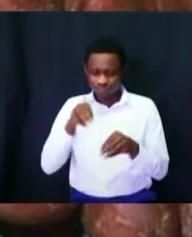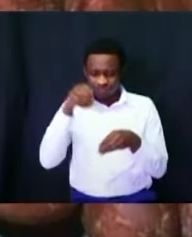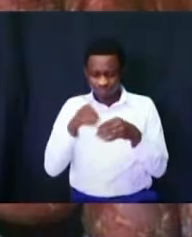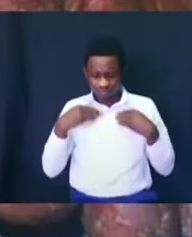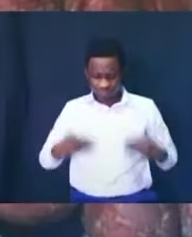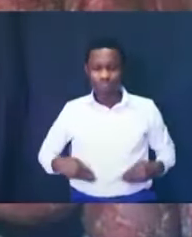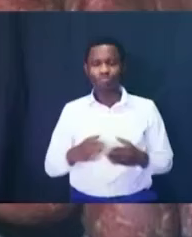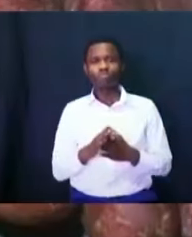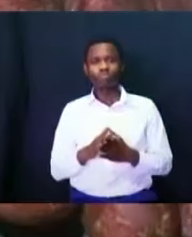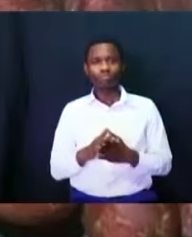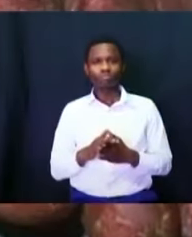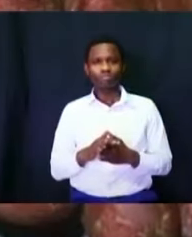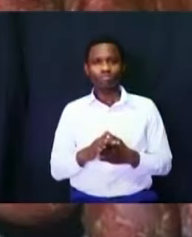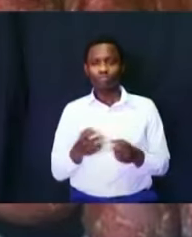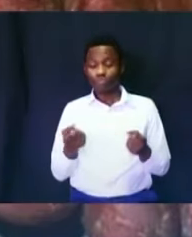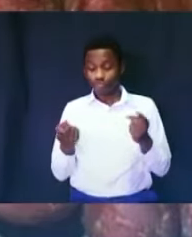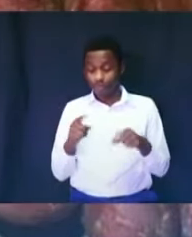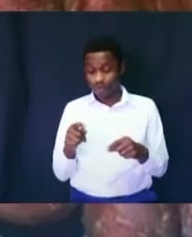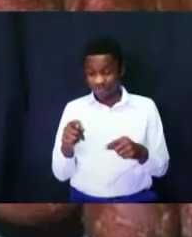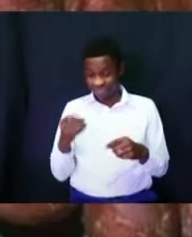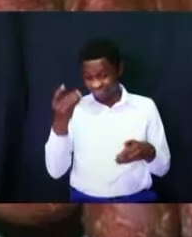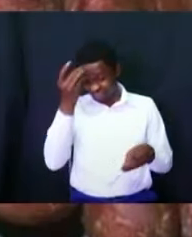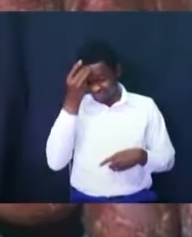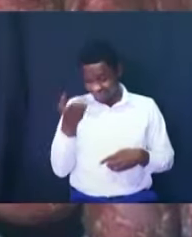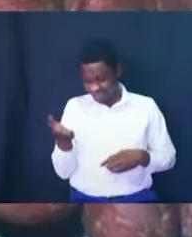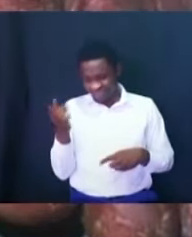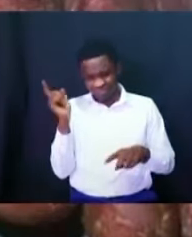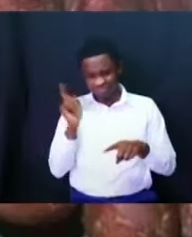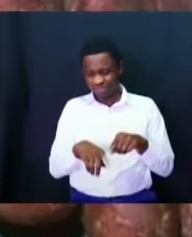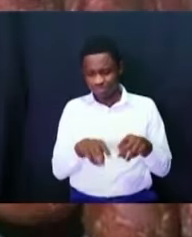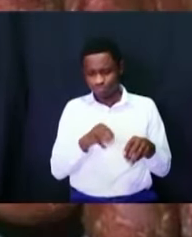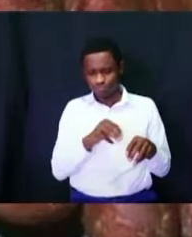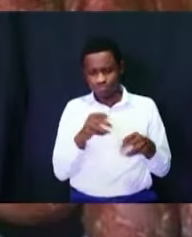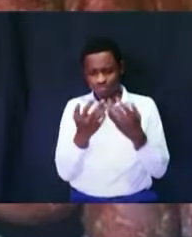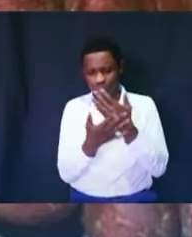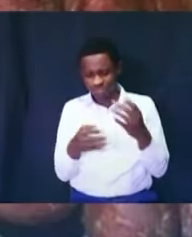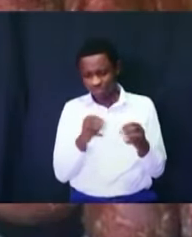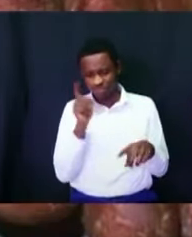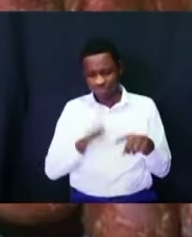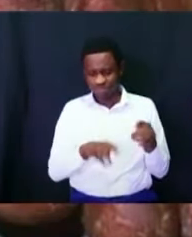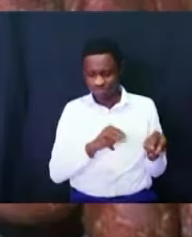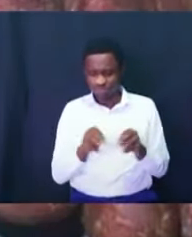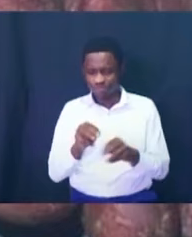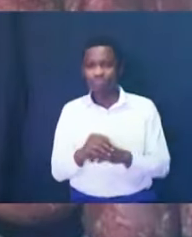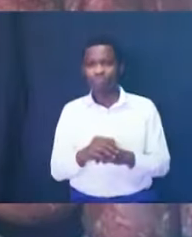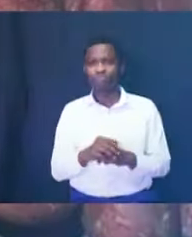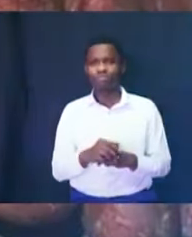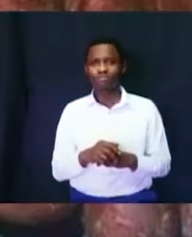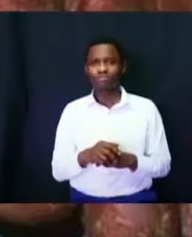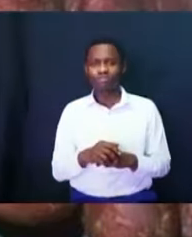circulation at where the attack is and then eventually that plays de